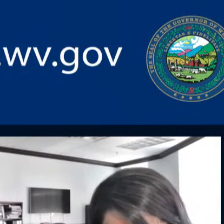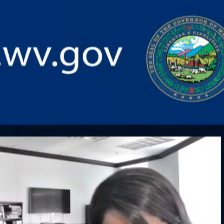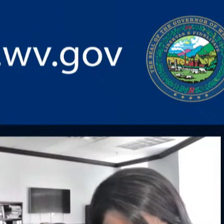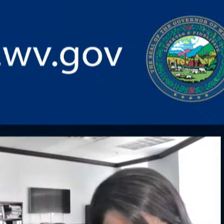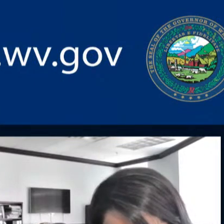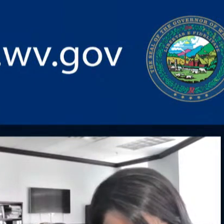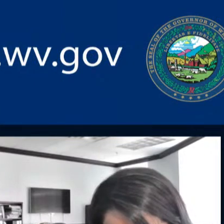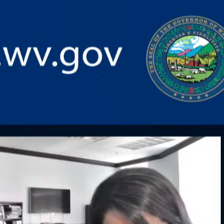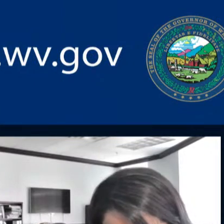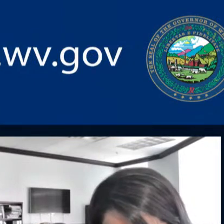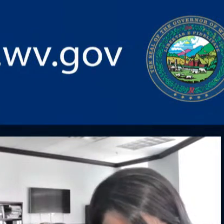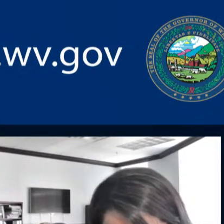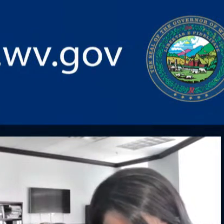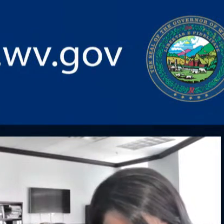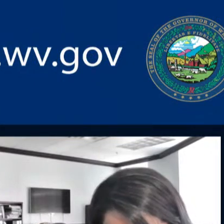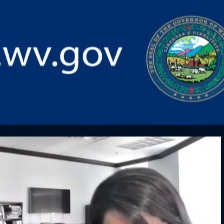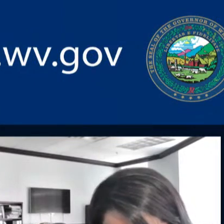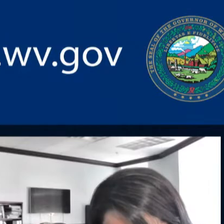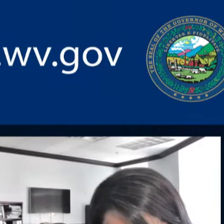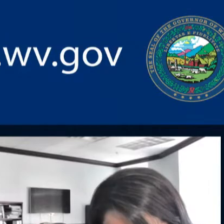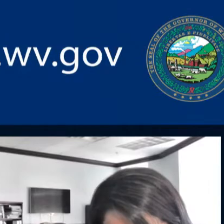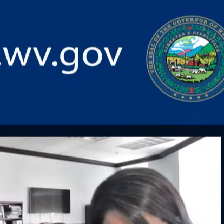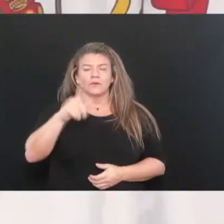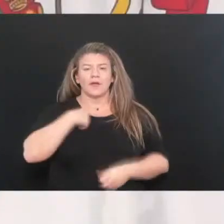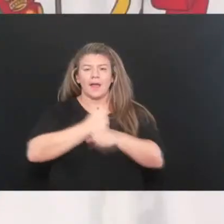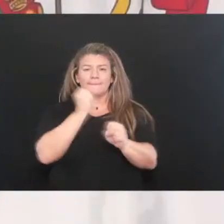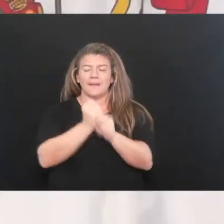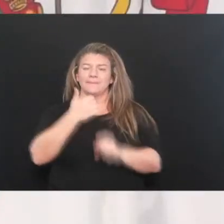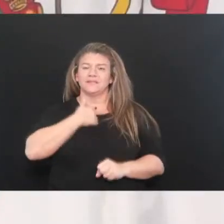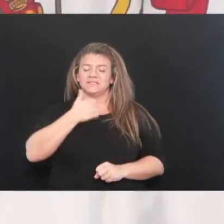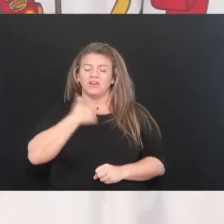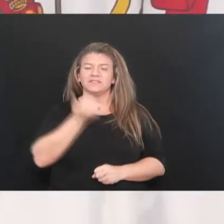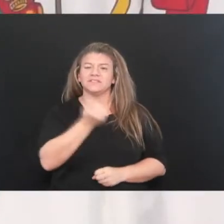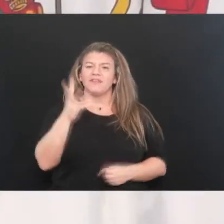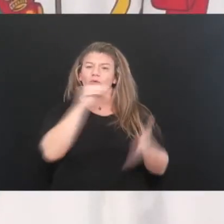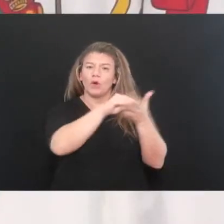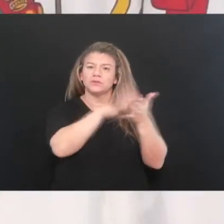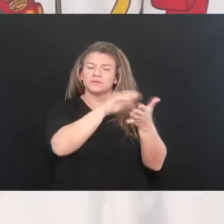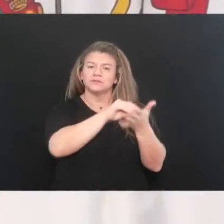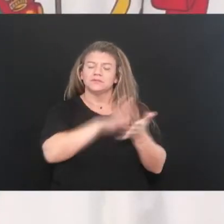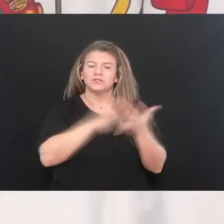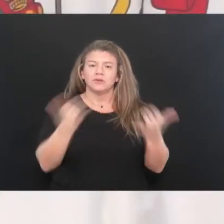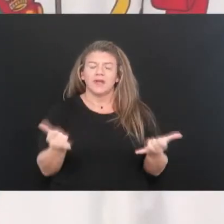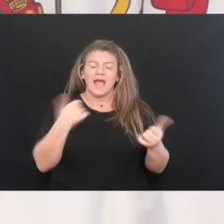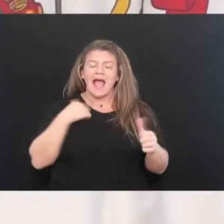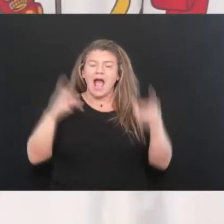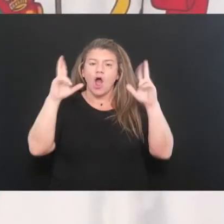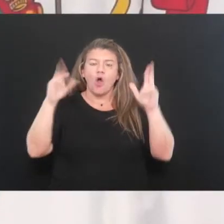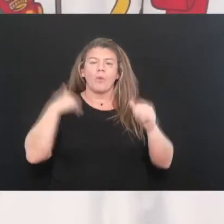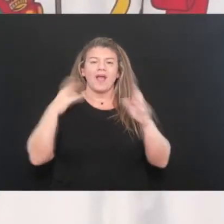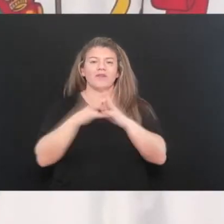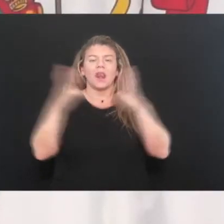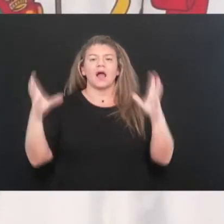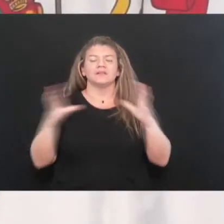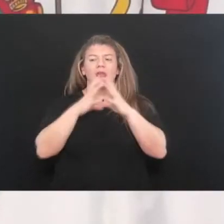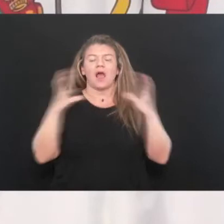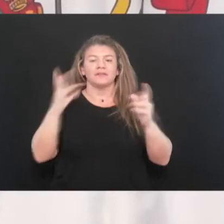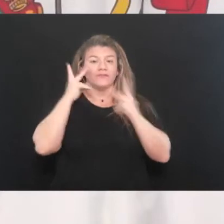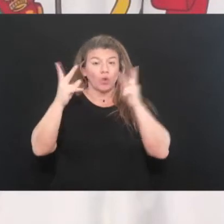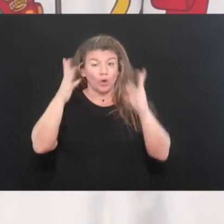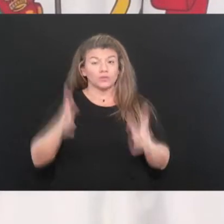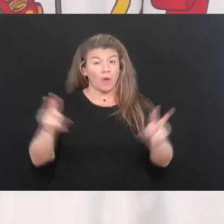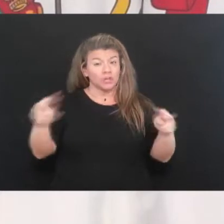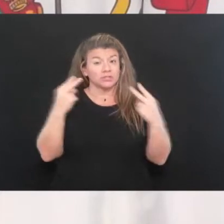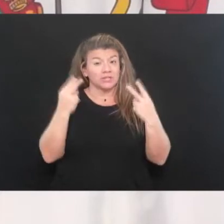Okay, I've made myself several notes today. I hope that we've got lots and lots and lots of viewers, and